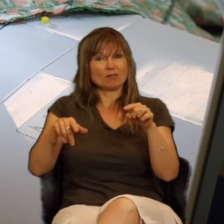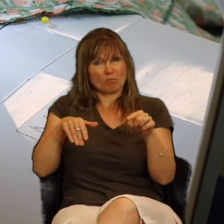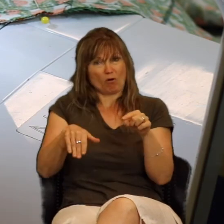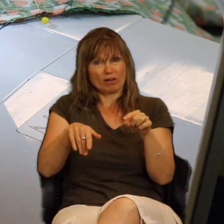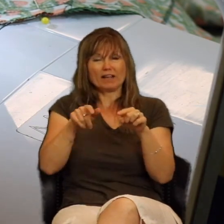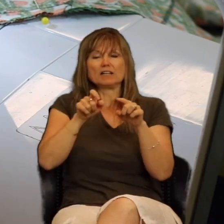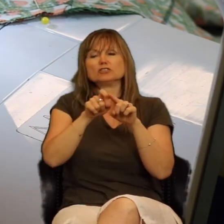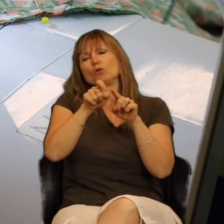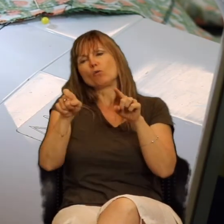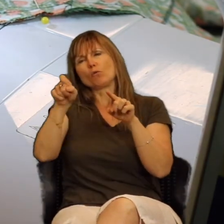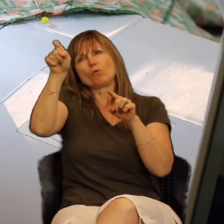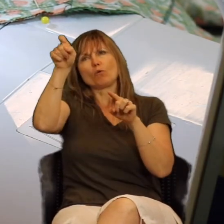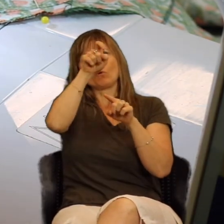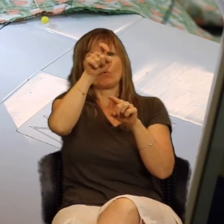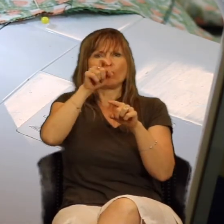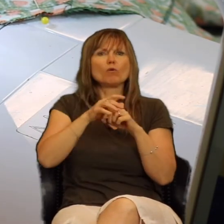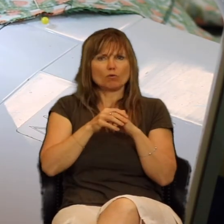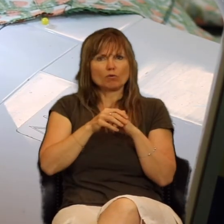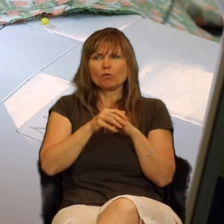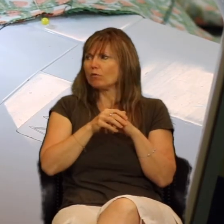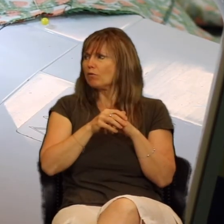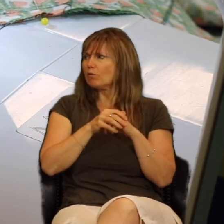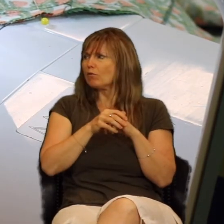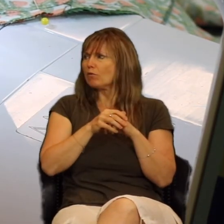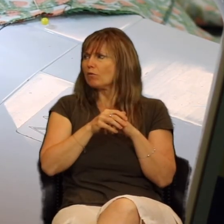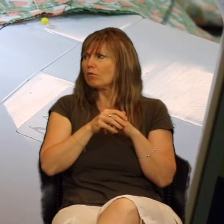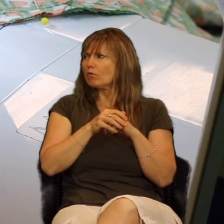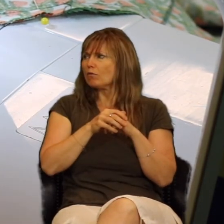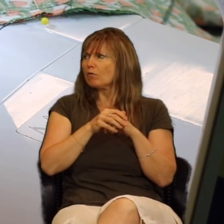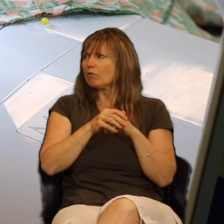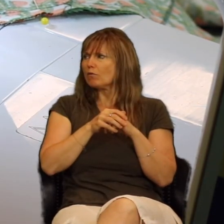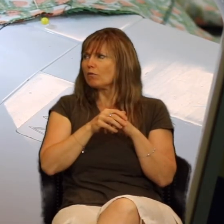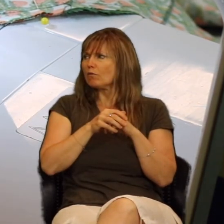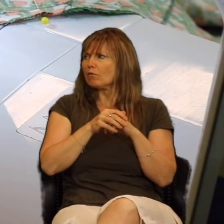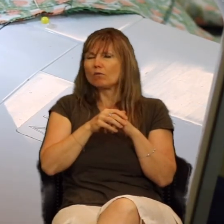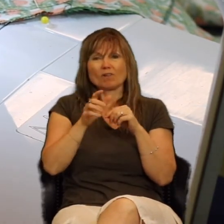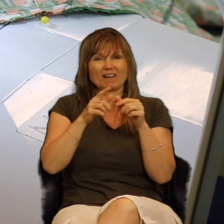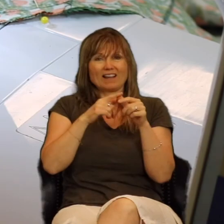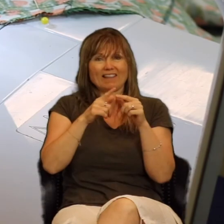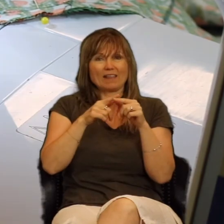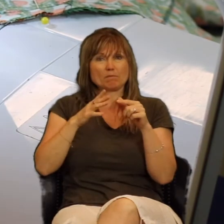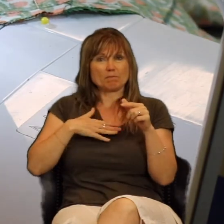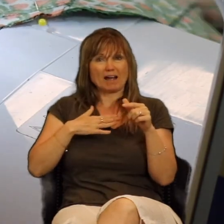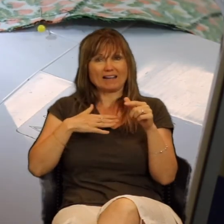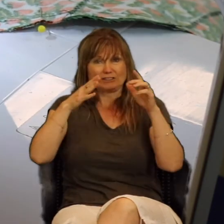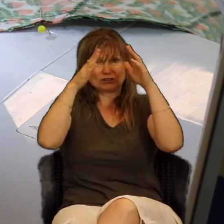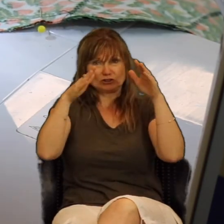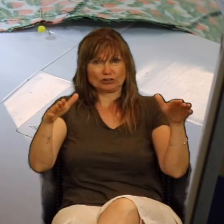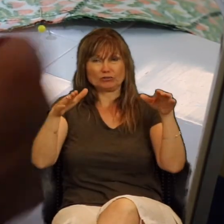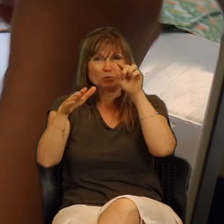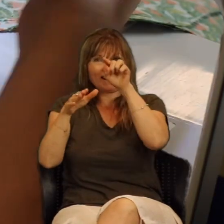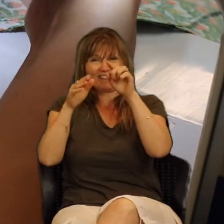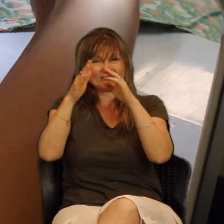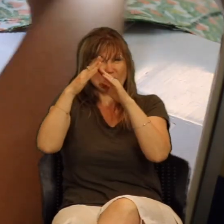around and then up to the very corner of the top of my skirt.